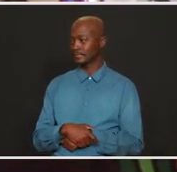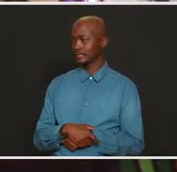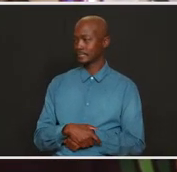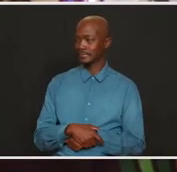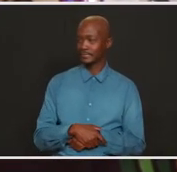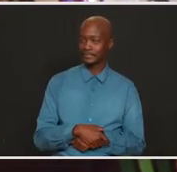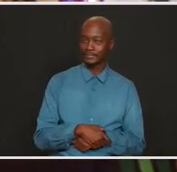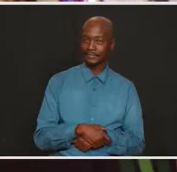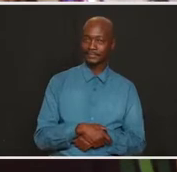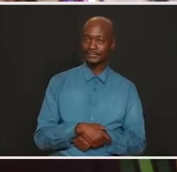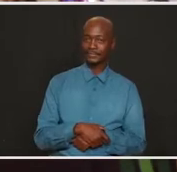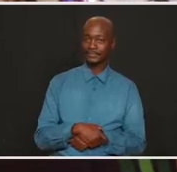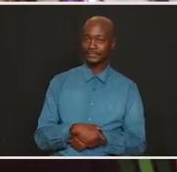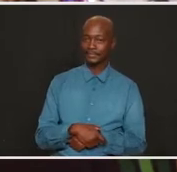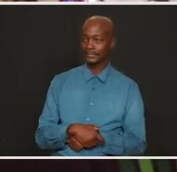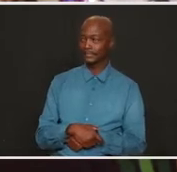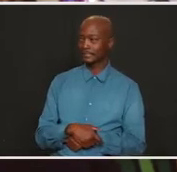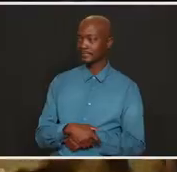right